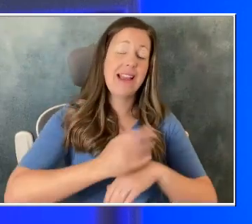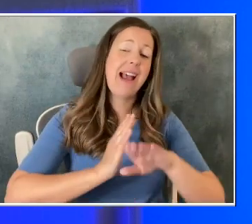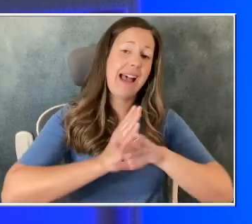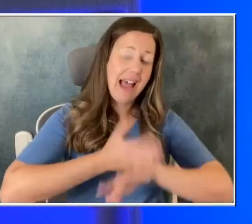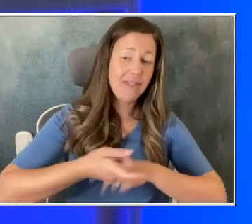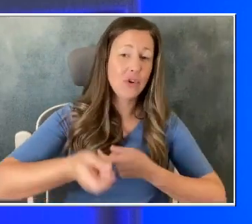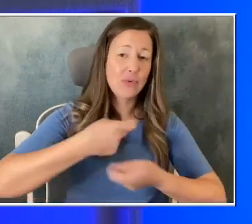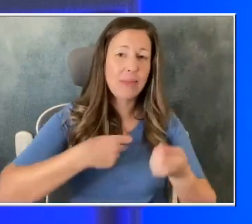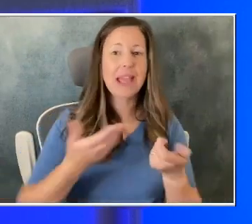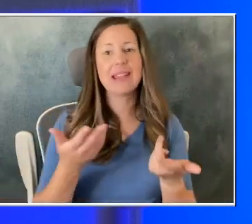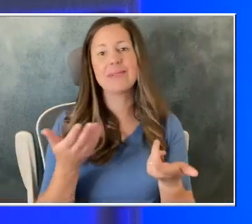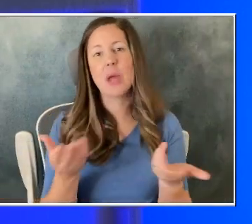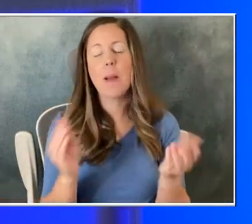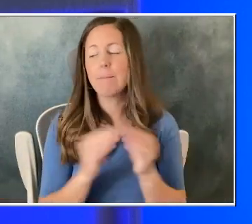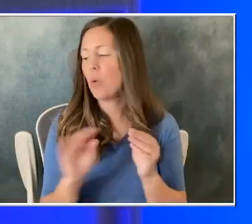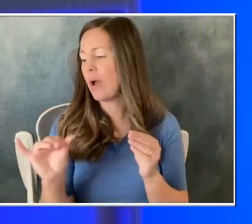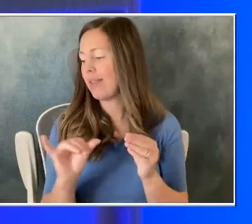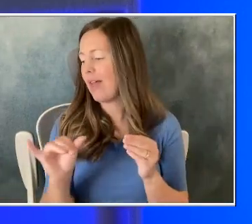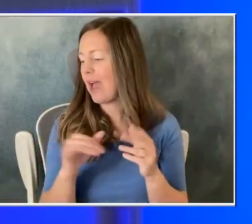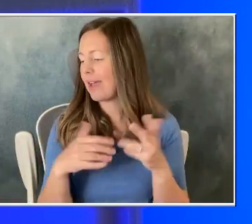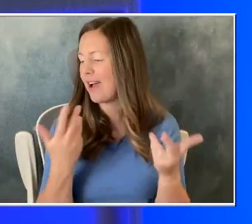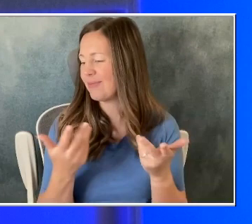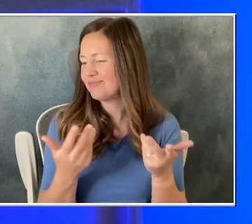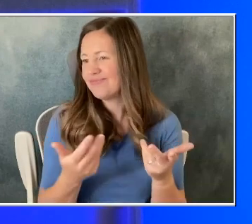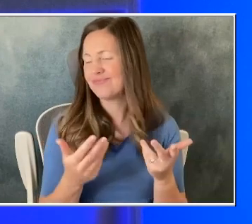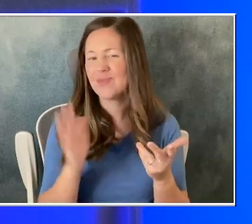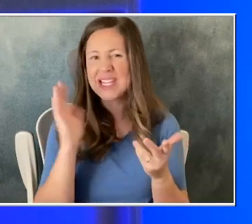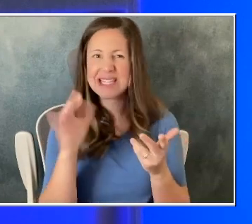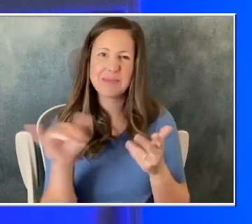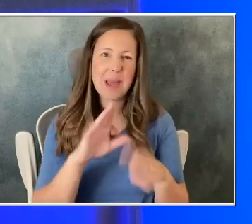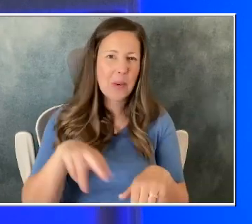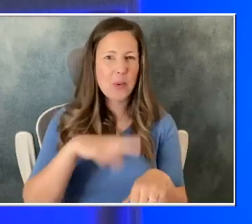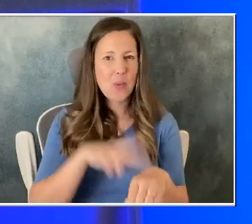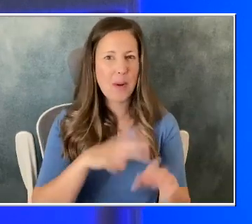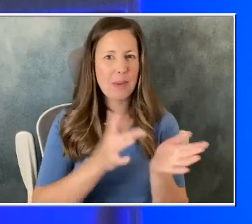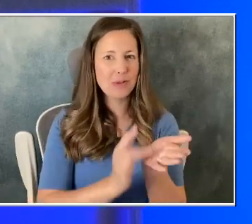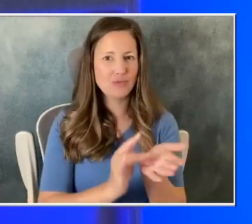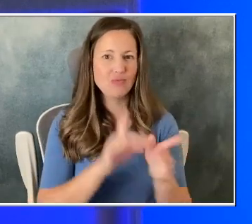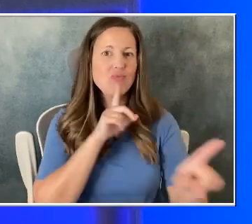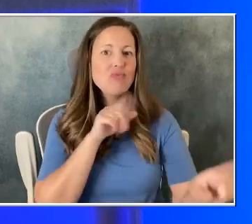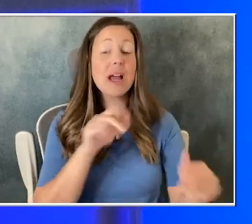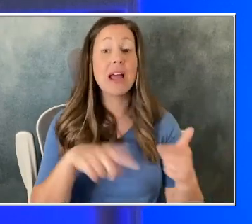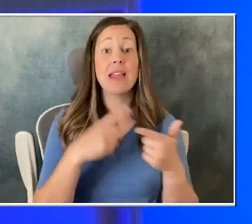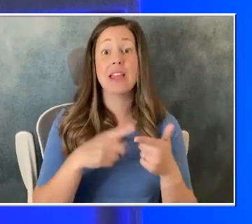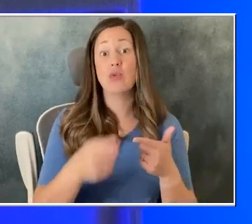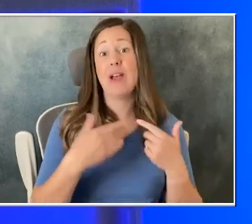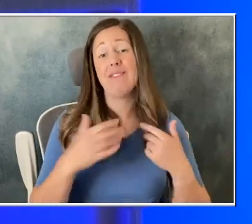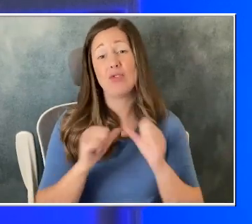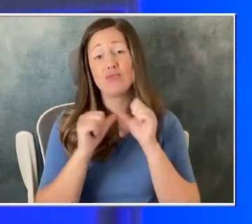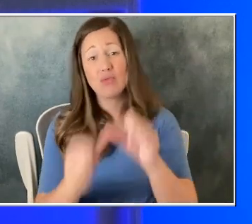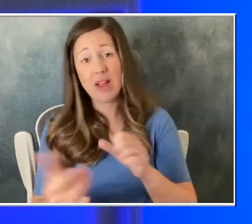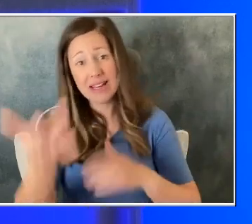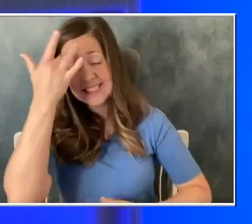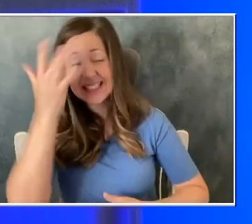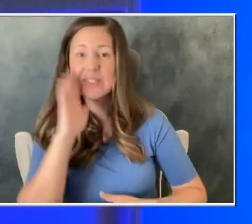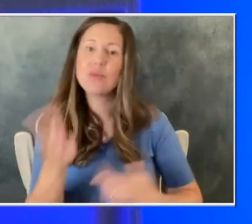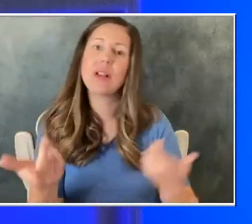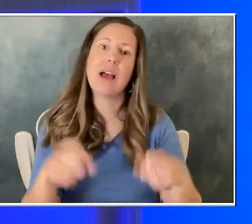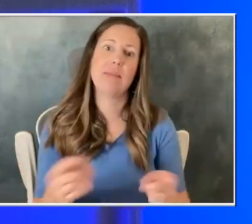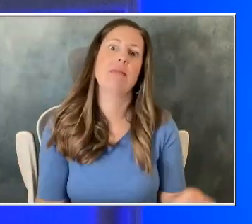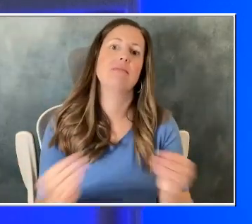a regular drug reaction or drug rash. And then you have chronic graft versus host disease, which occurs much later, usually